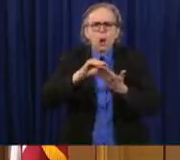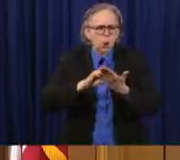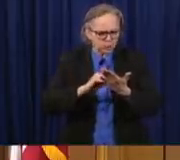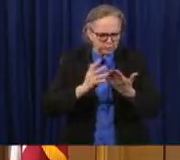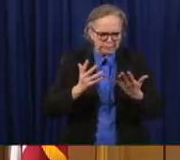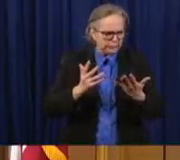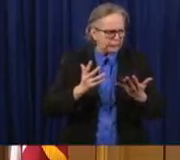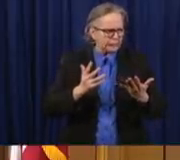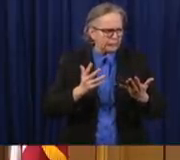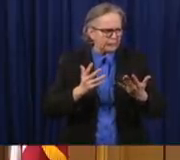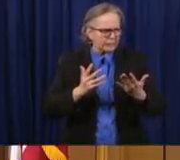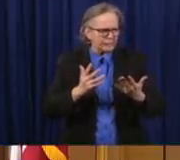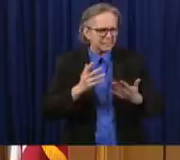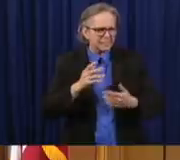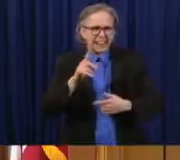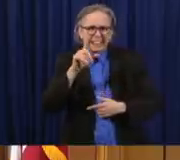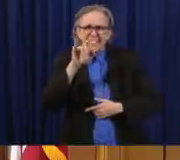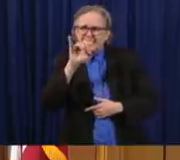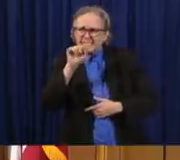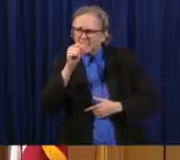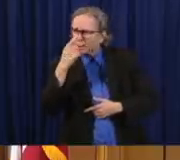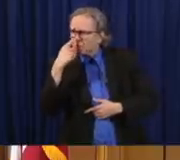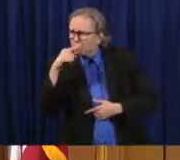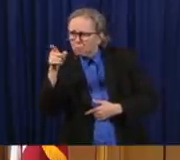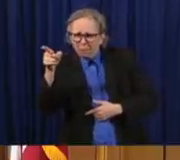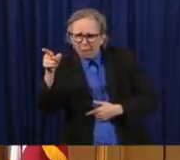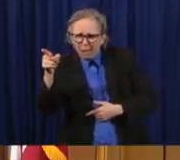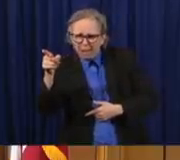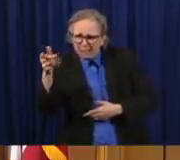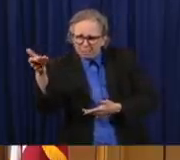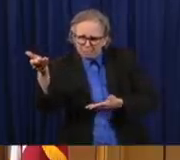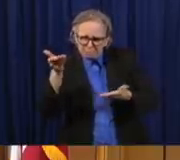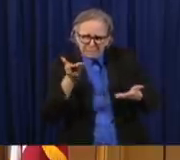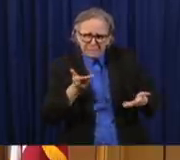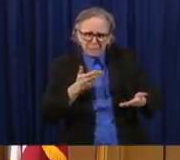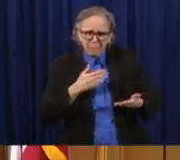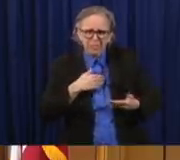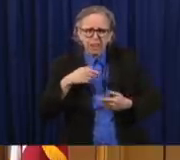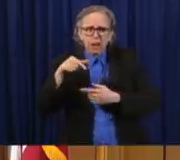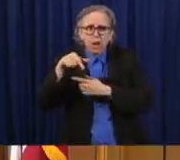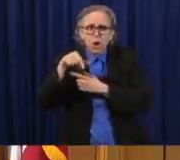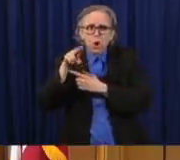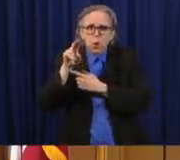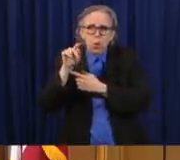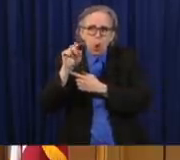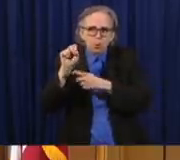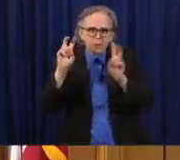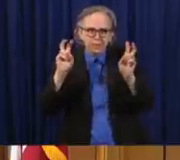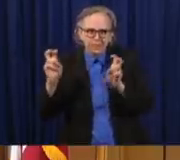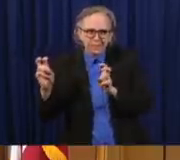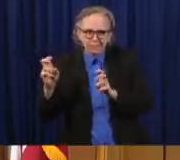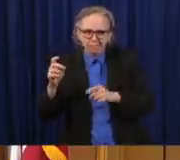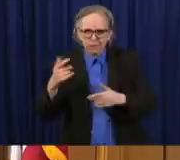Lisa, if you could bring the quote in, that would be great, and I'll go ahead and start.